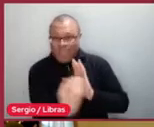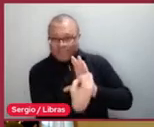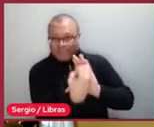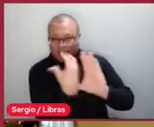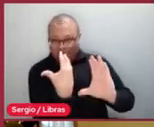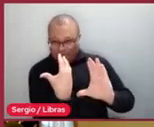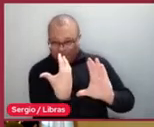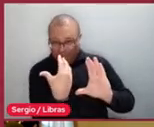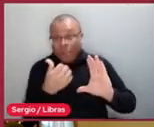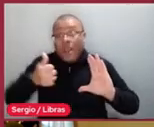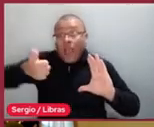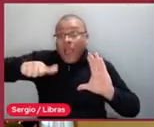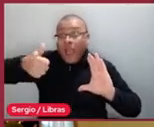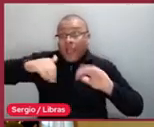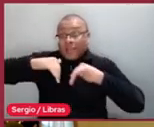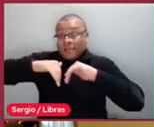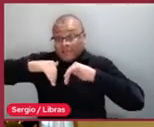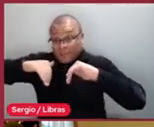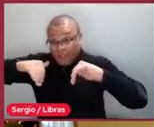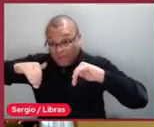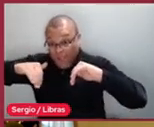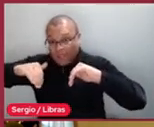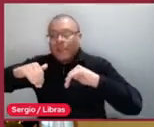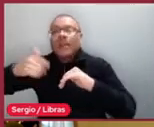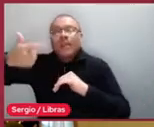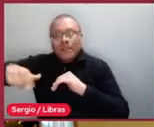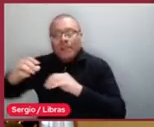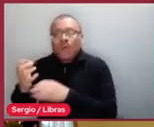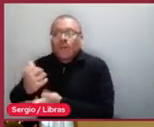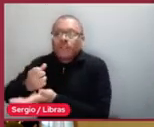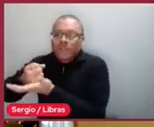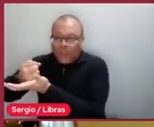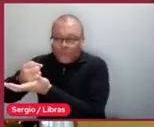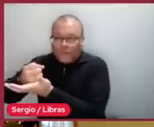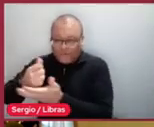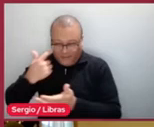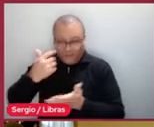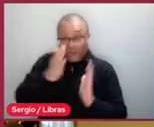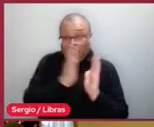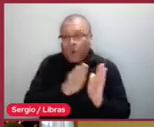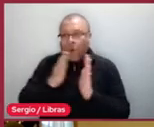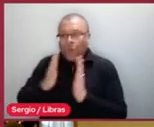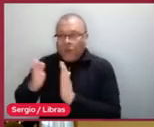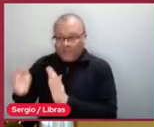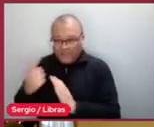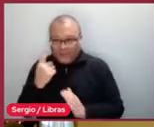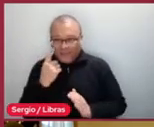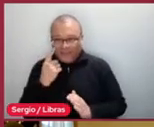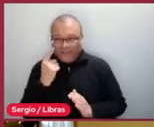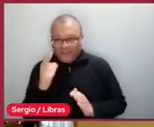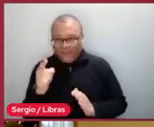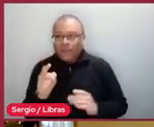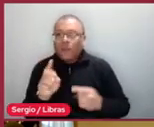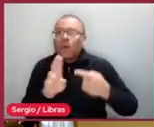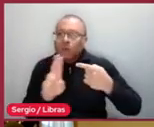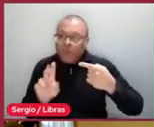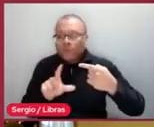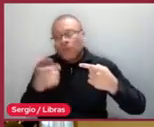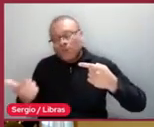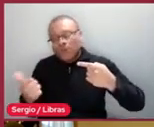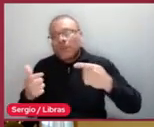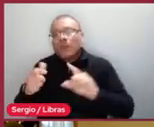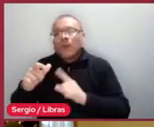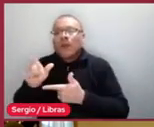telling here that name is required and must be a string. Metadata is required and must be a